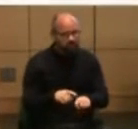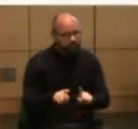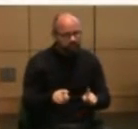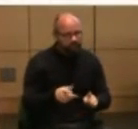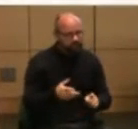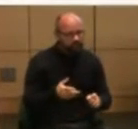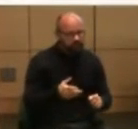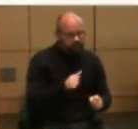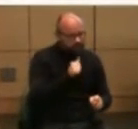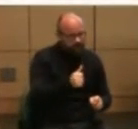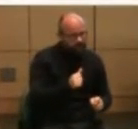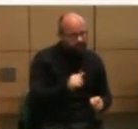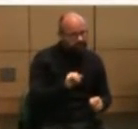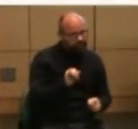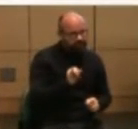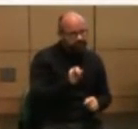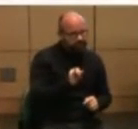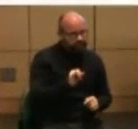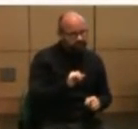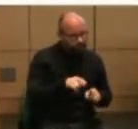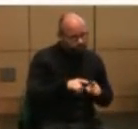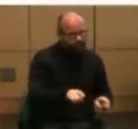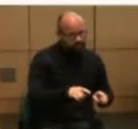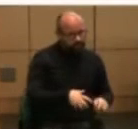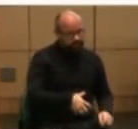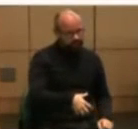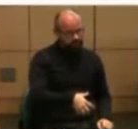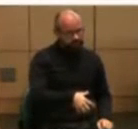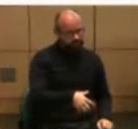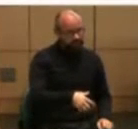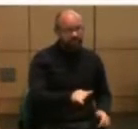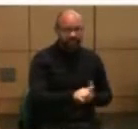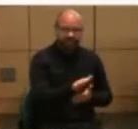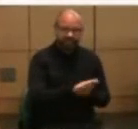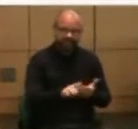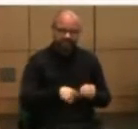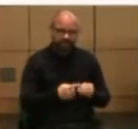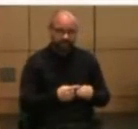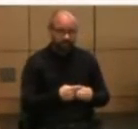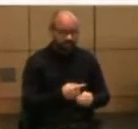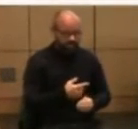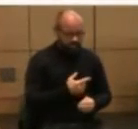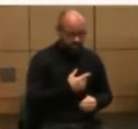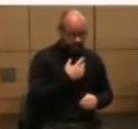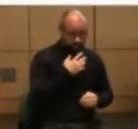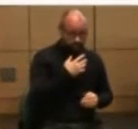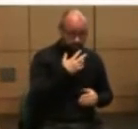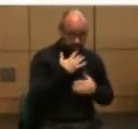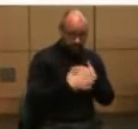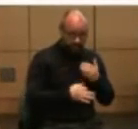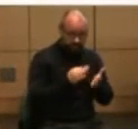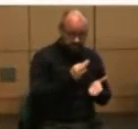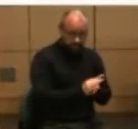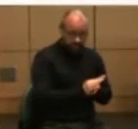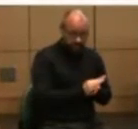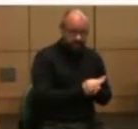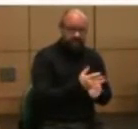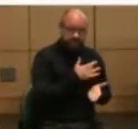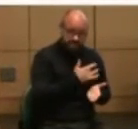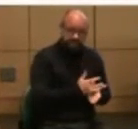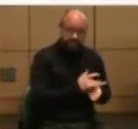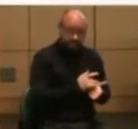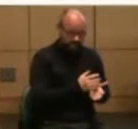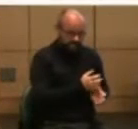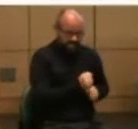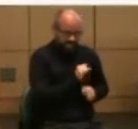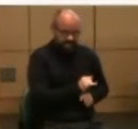the trick, and that's the nice thing about the newborn blood spot, is that they get them usually within the first day of life. But everything, the